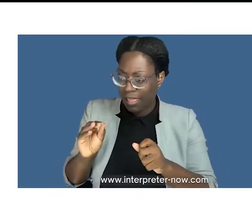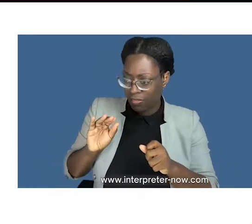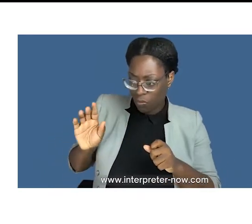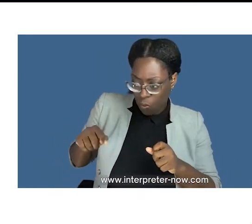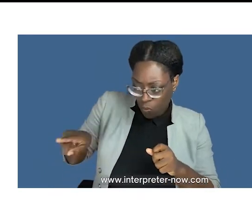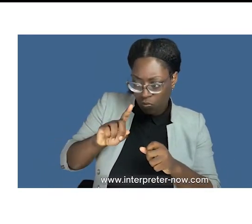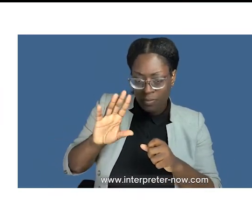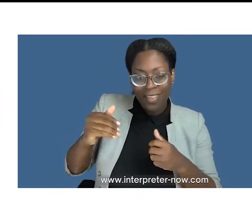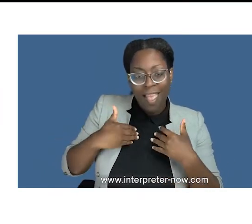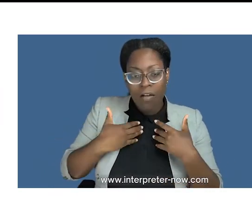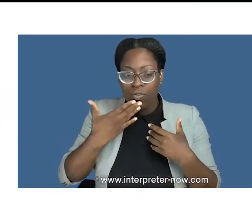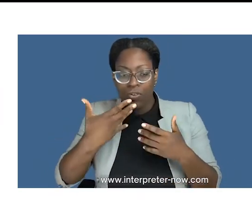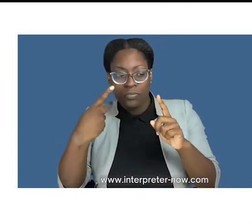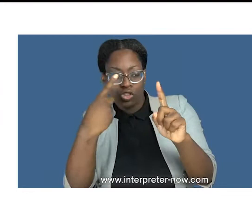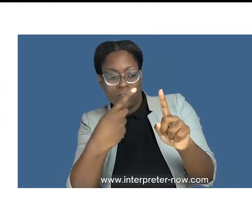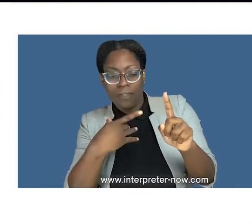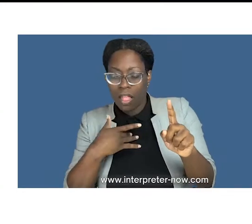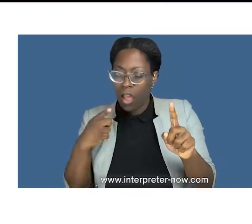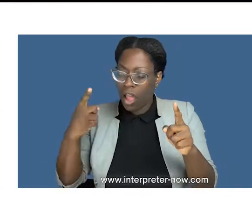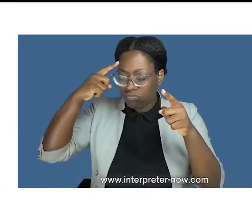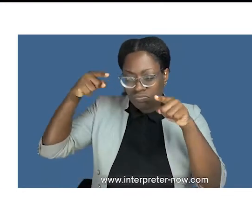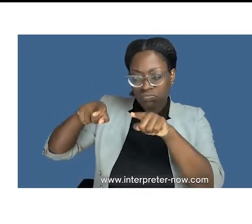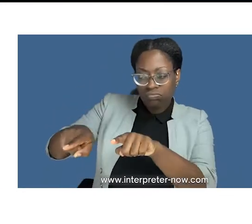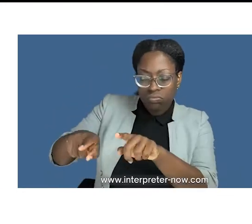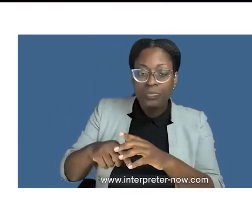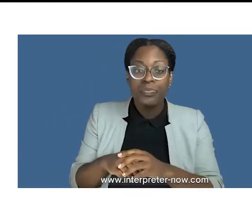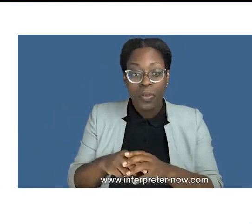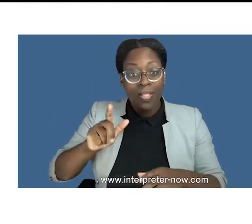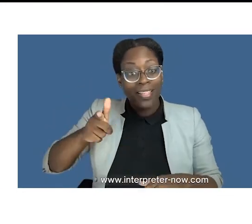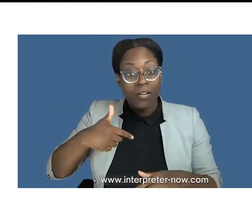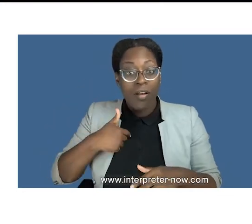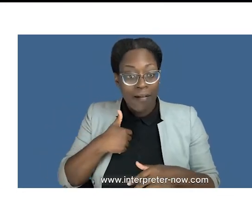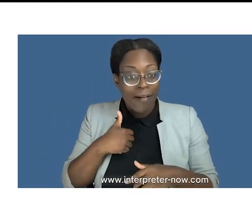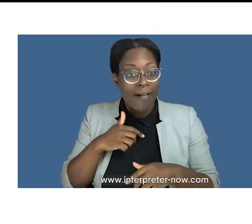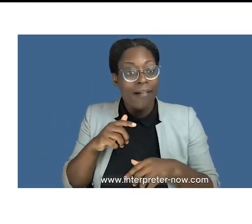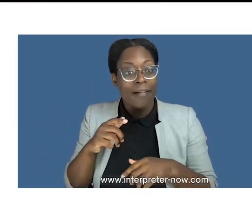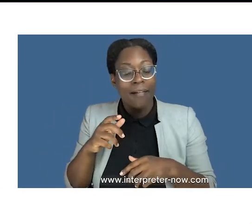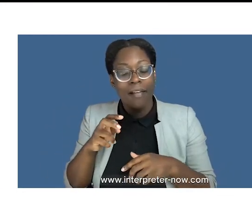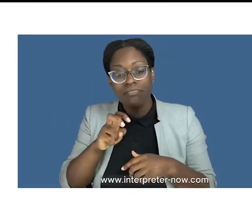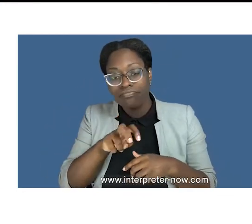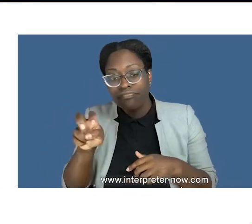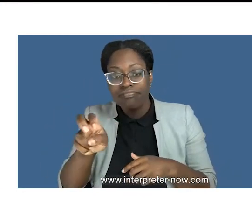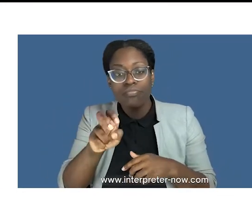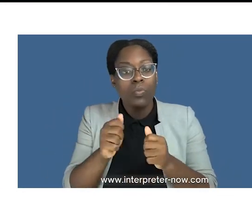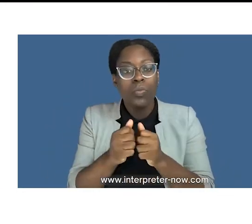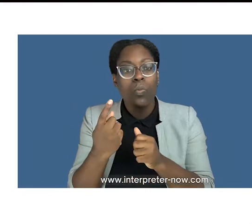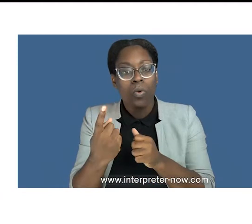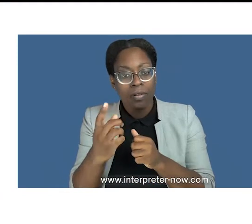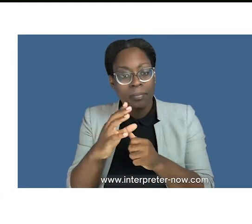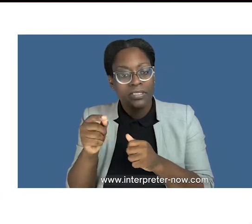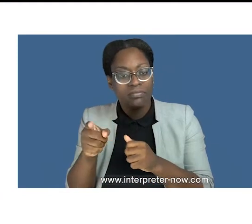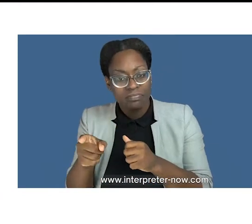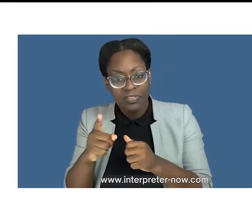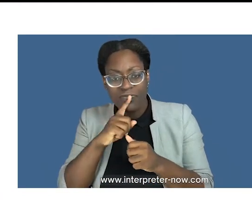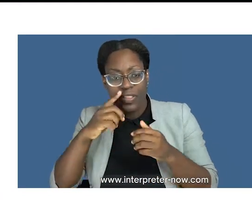at an engineering firm in San Francisco and working with healthcare systems, the nation's largest healthcare systems, to reduce their